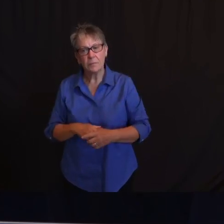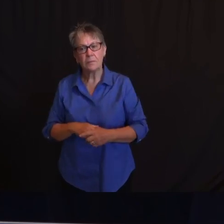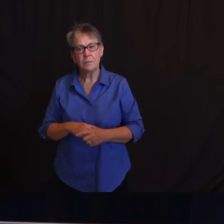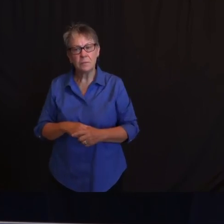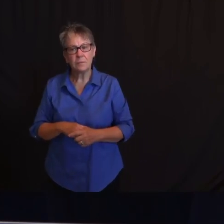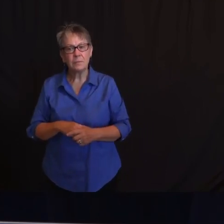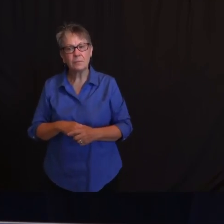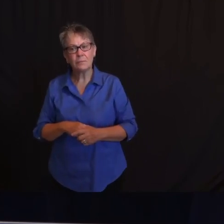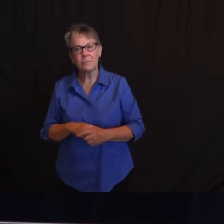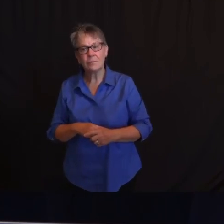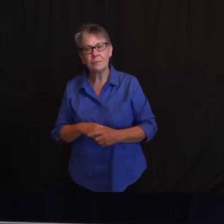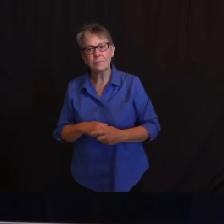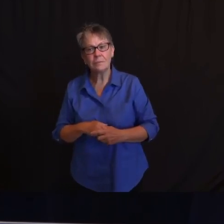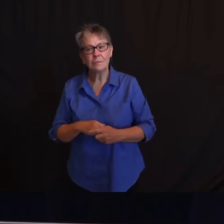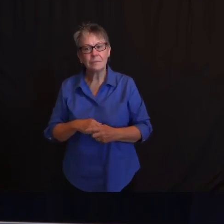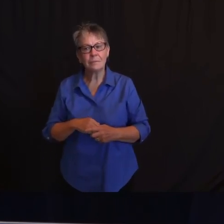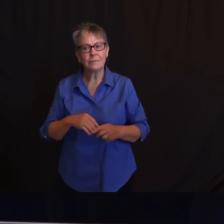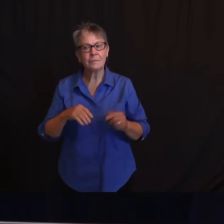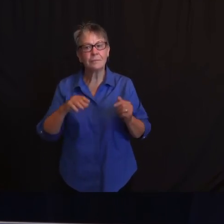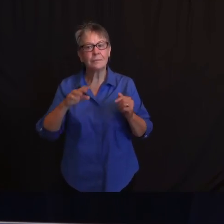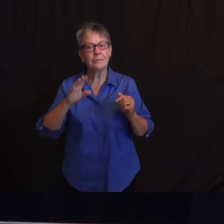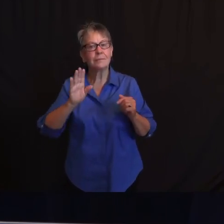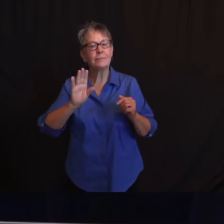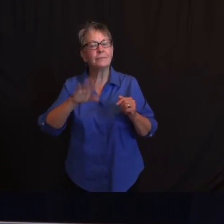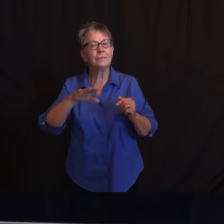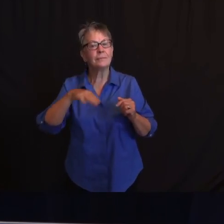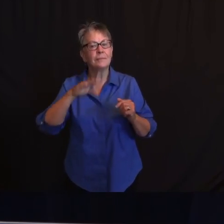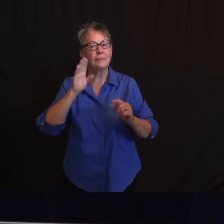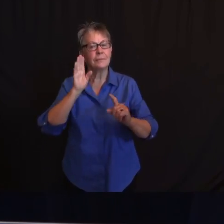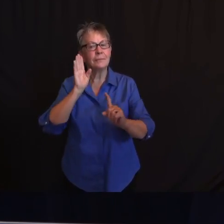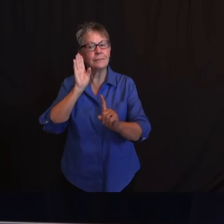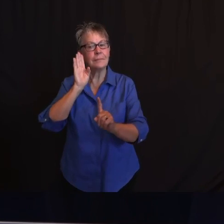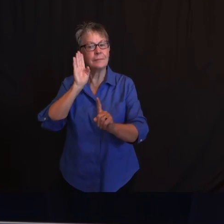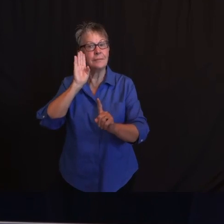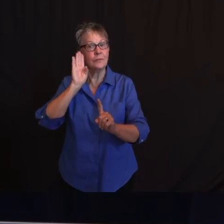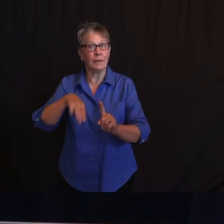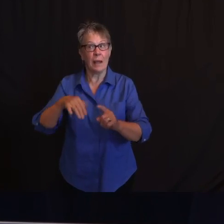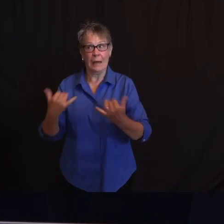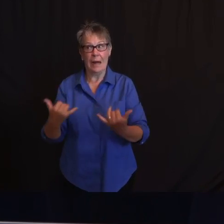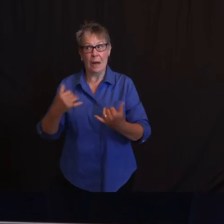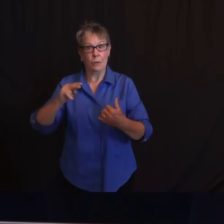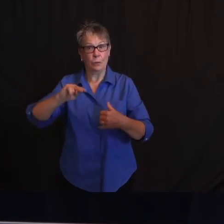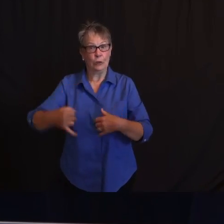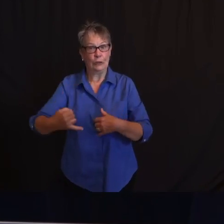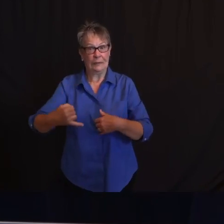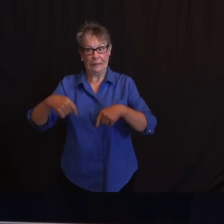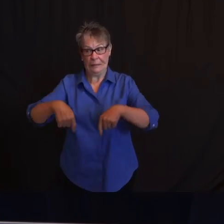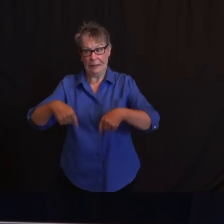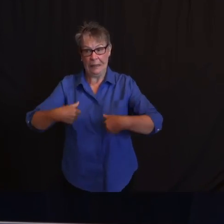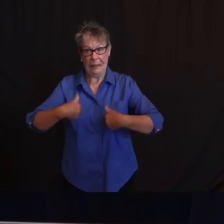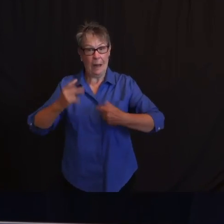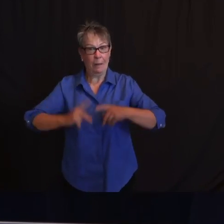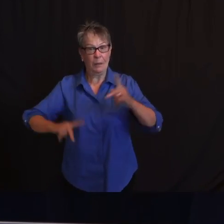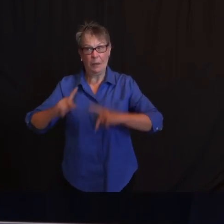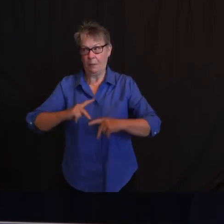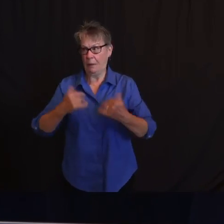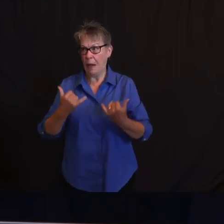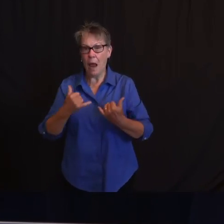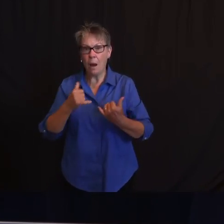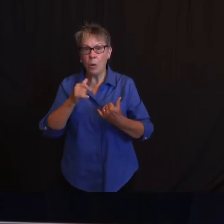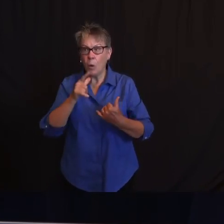of individuals who are testing positive for the virus. In other states, as well as New